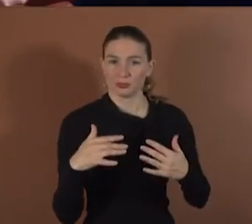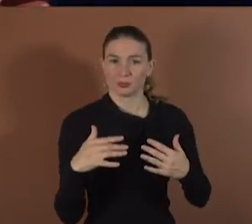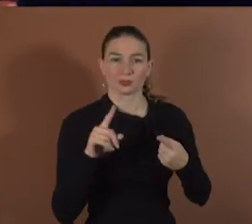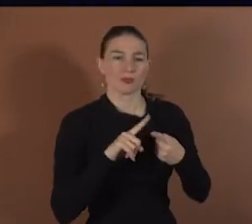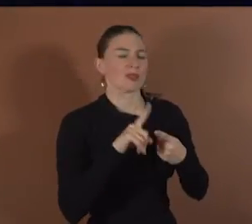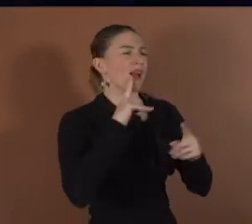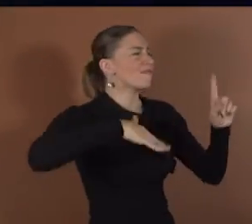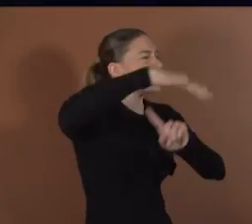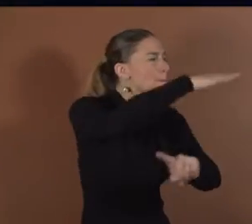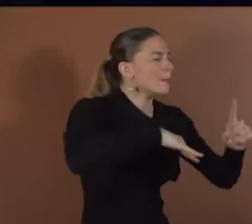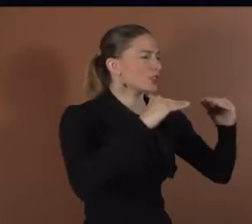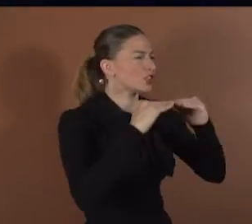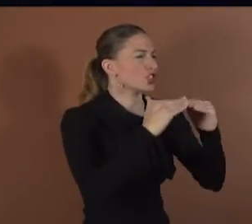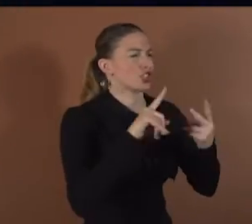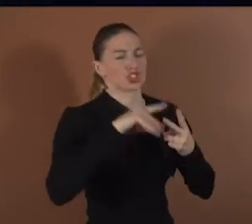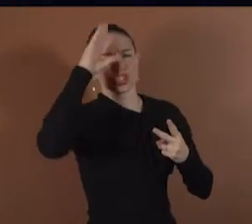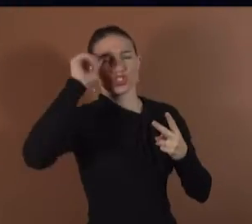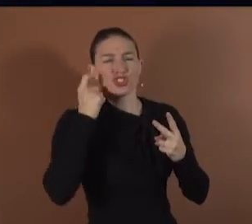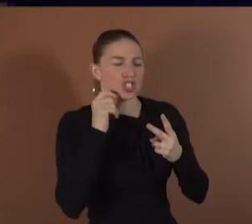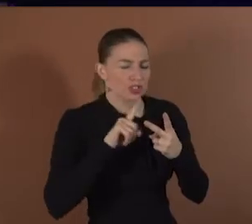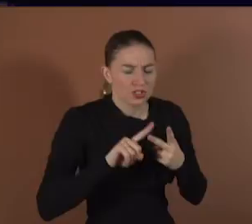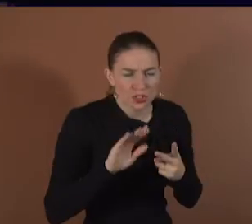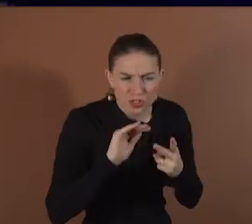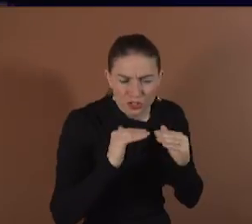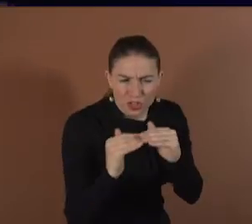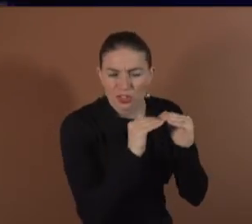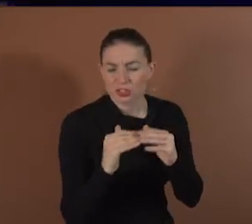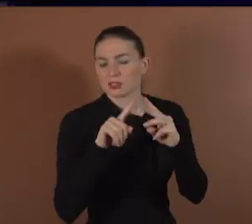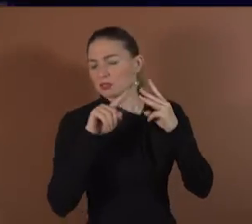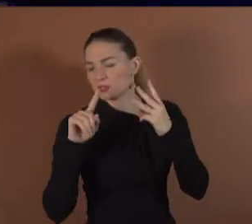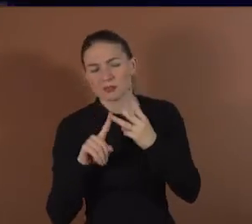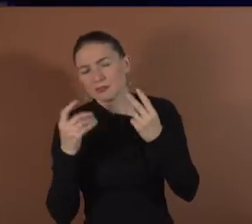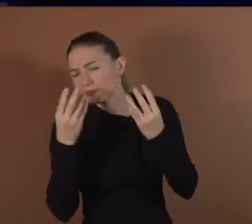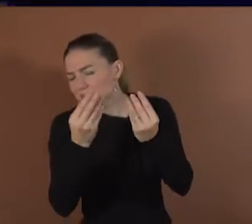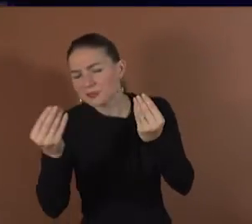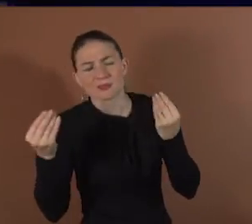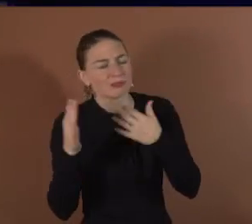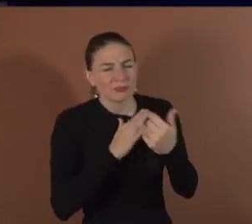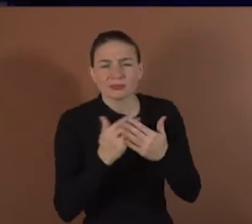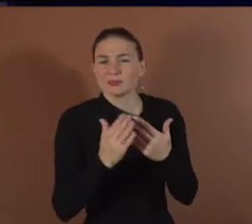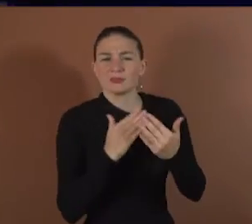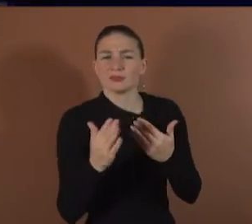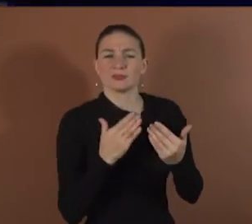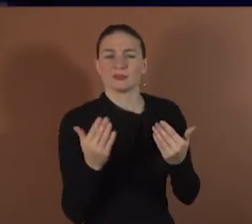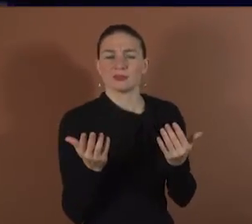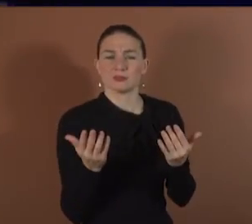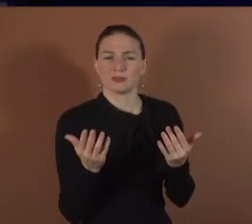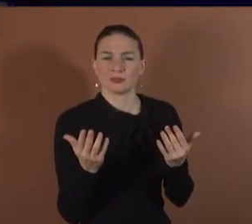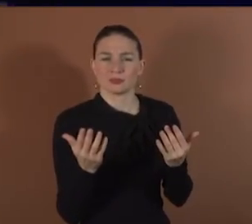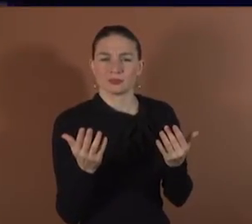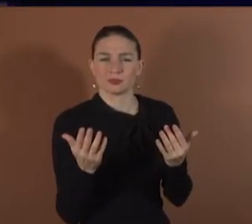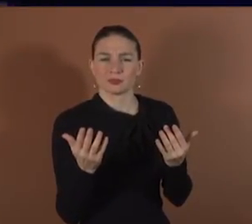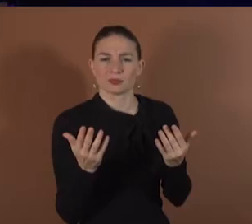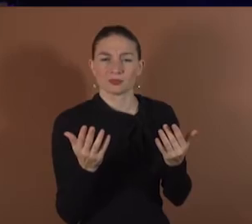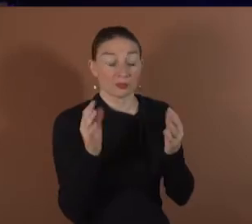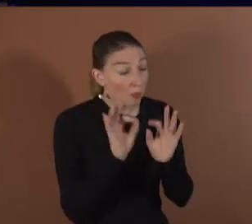justice, these struggles are marathons, they're not sprints. And the biggest contribution any one of us can make is to have the courage,